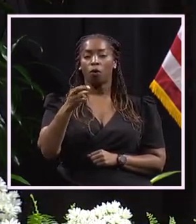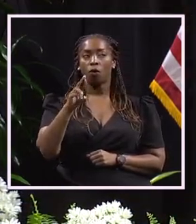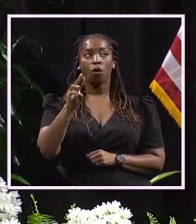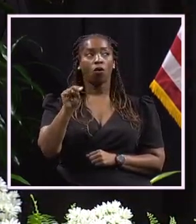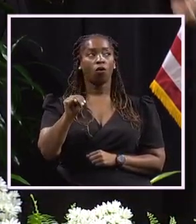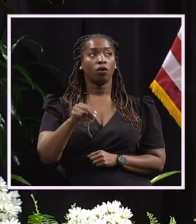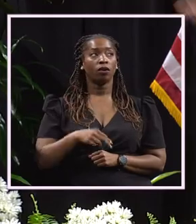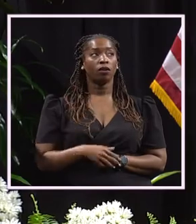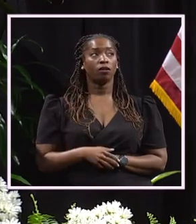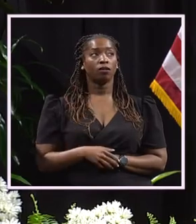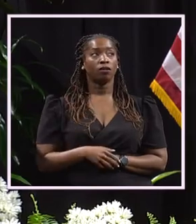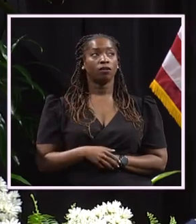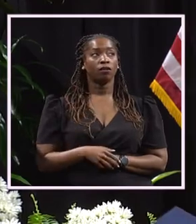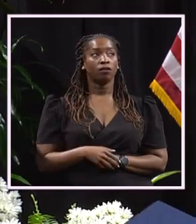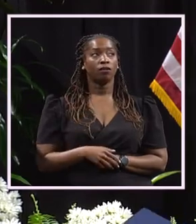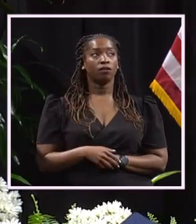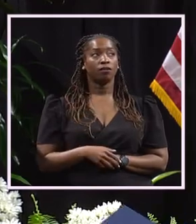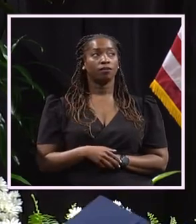Amber Hughes.